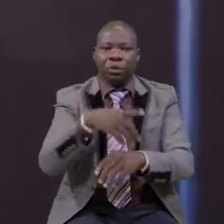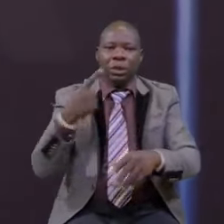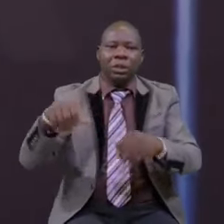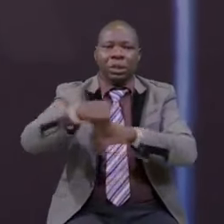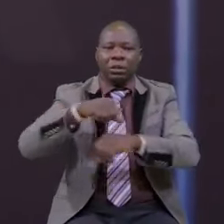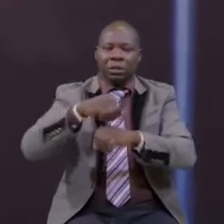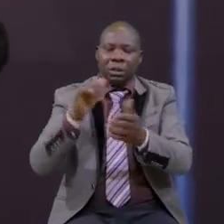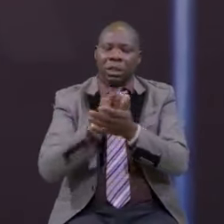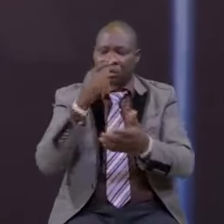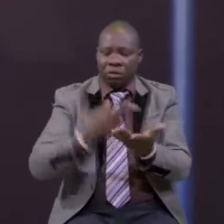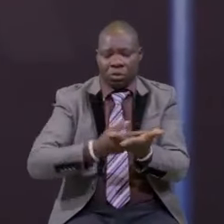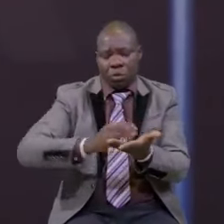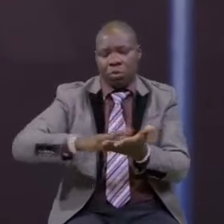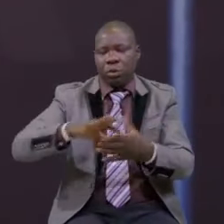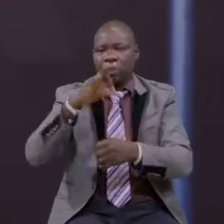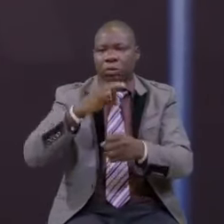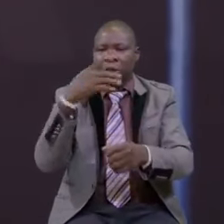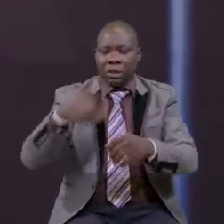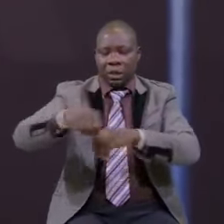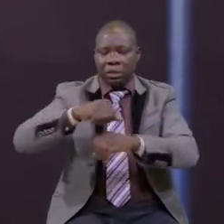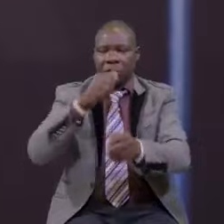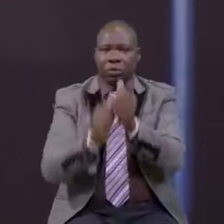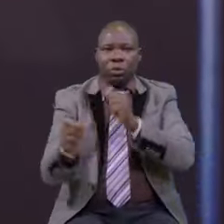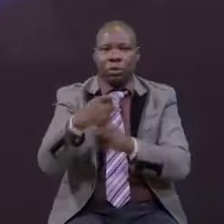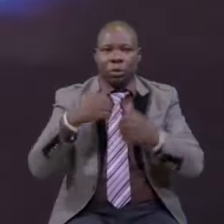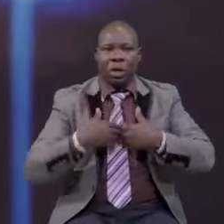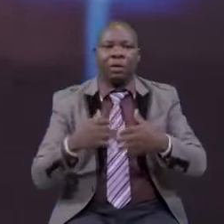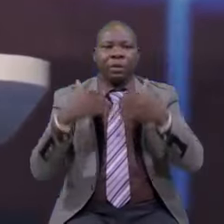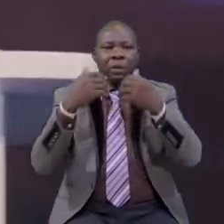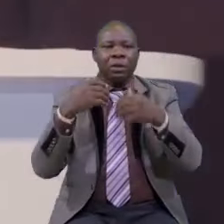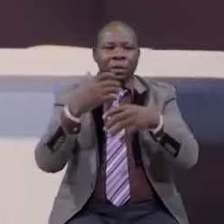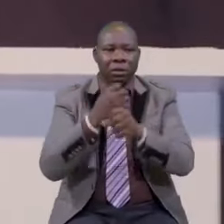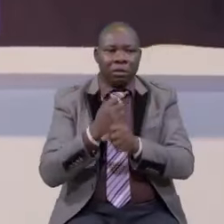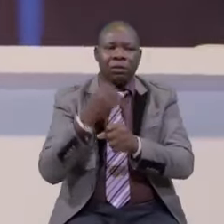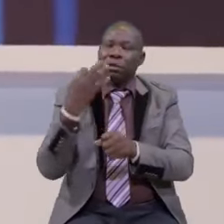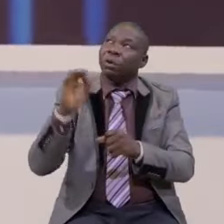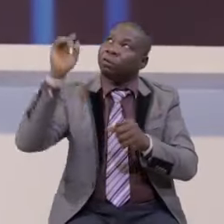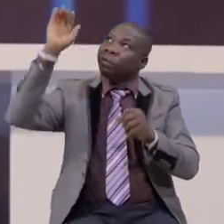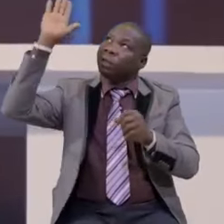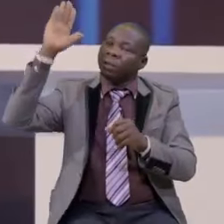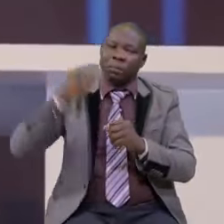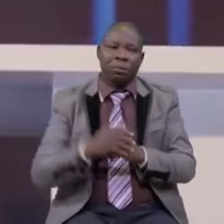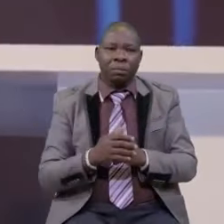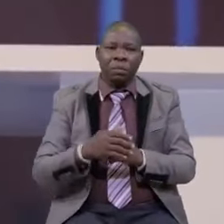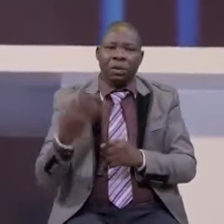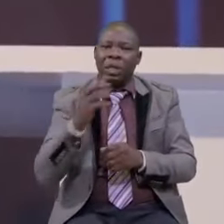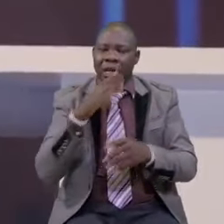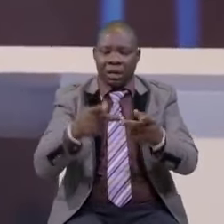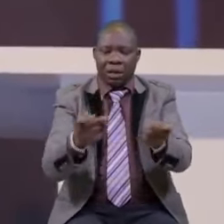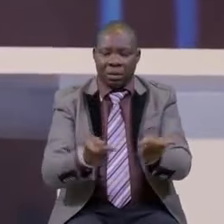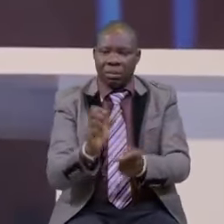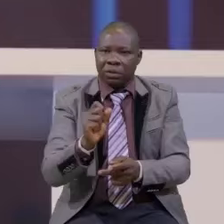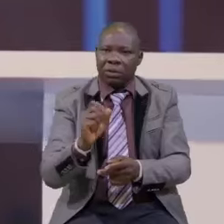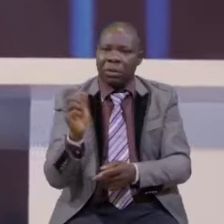Holy Ghost, the anointing which you have received of him. There are places where, you